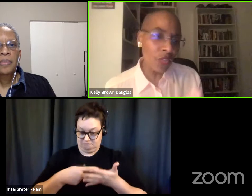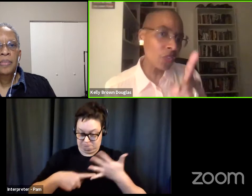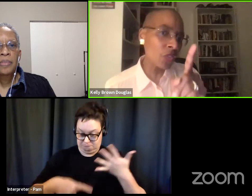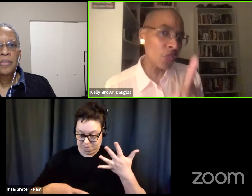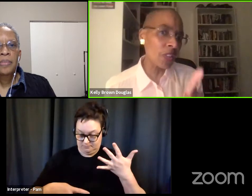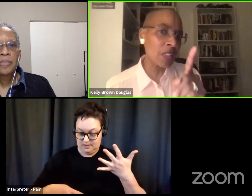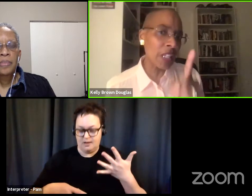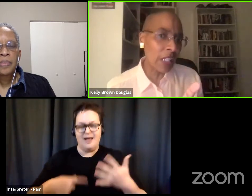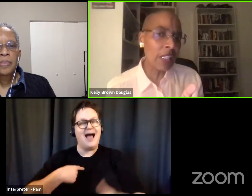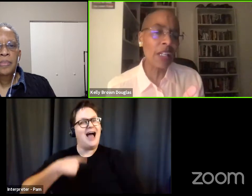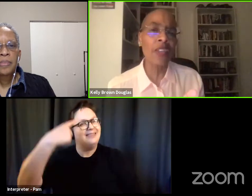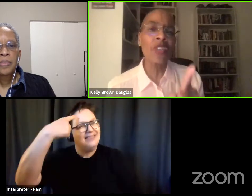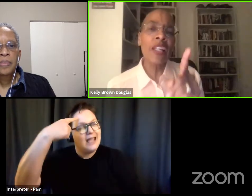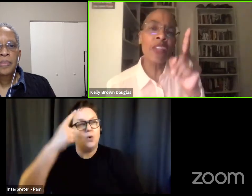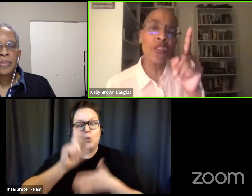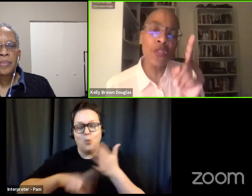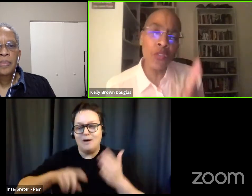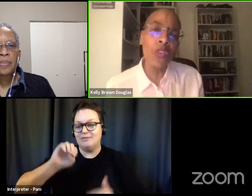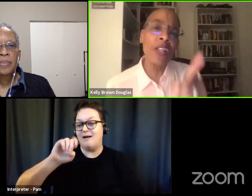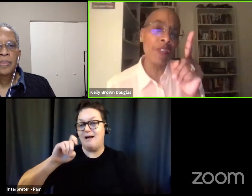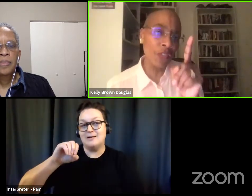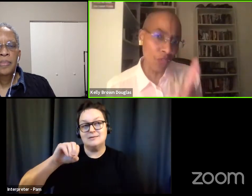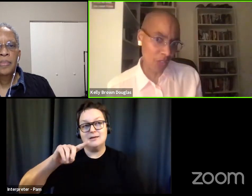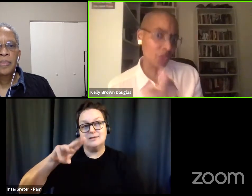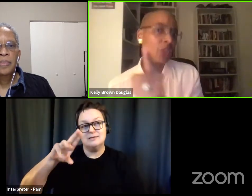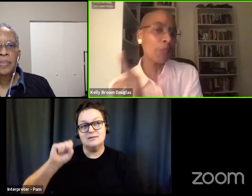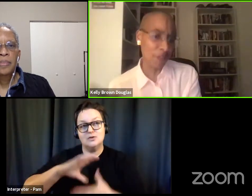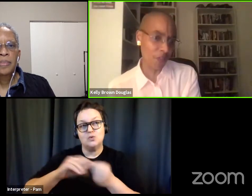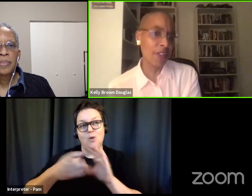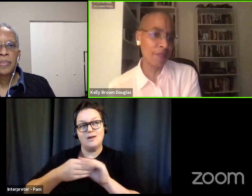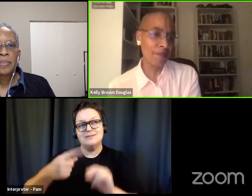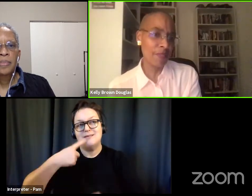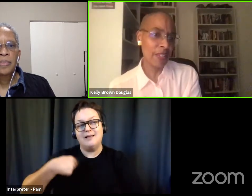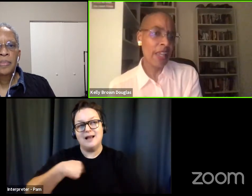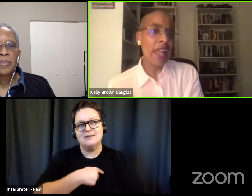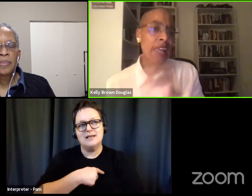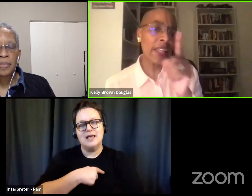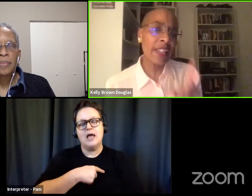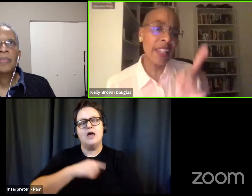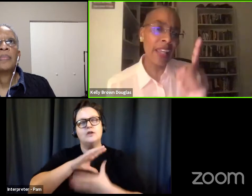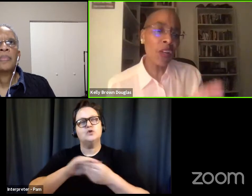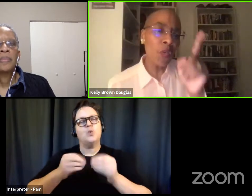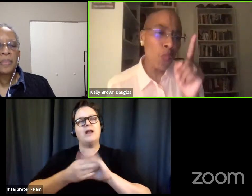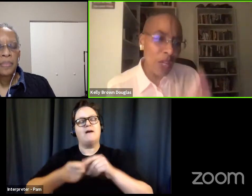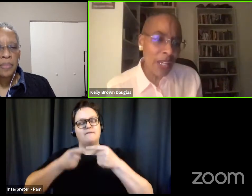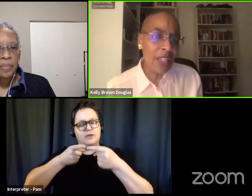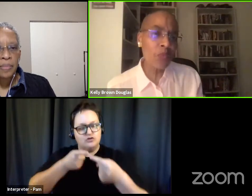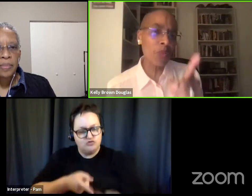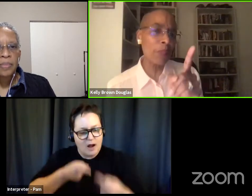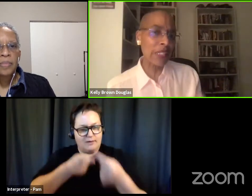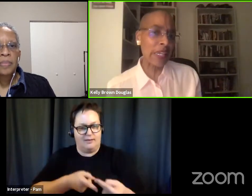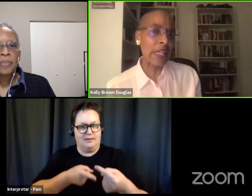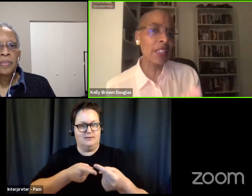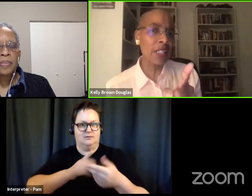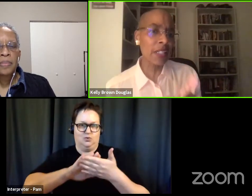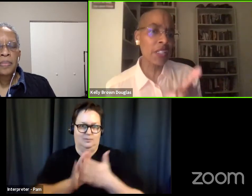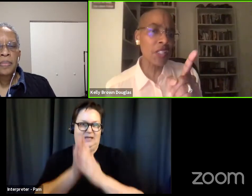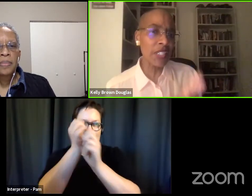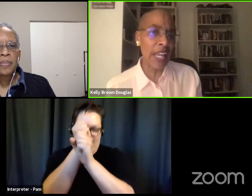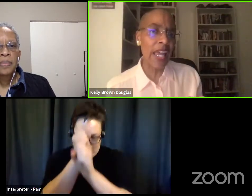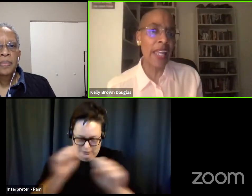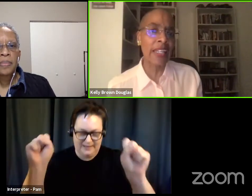the Exodus story is telling us is a story of a struggle to be free. And that when we began